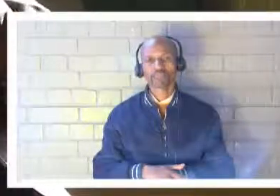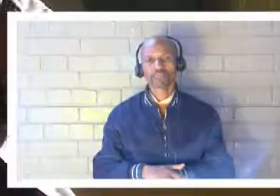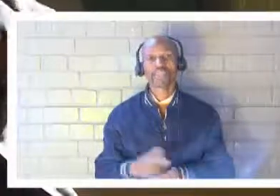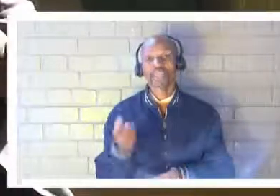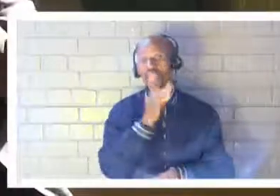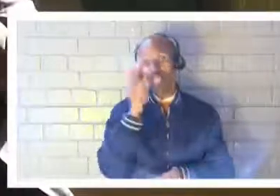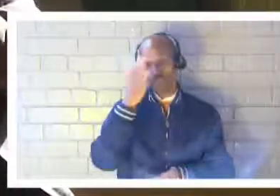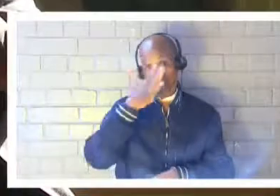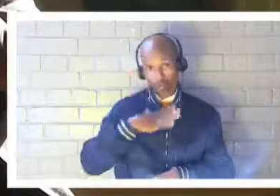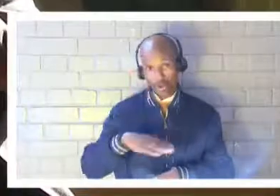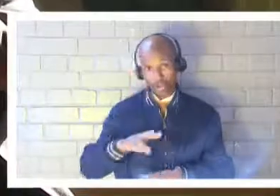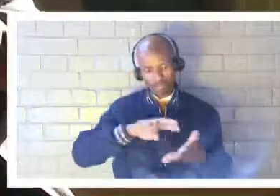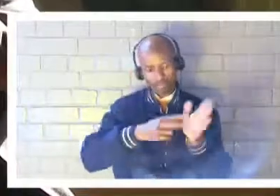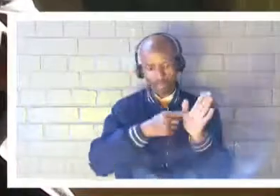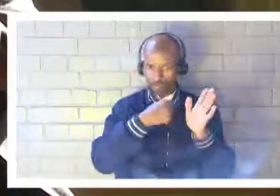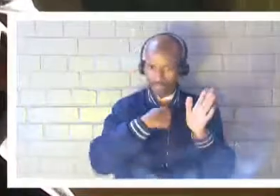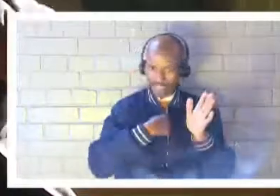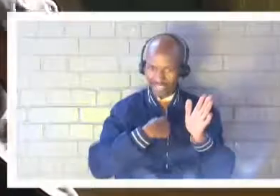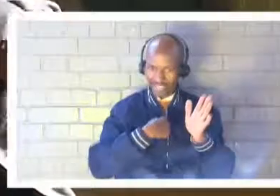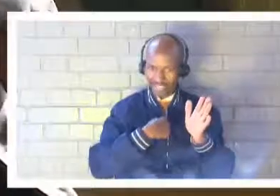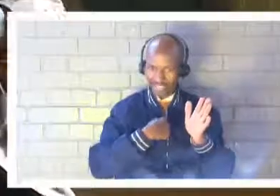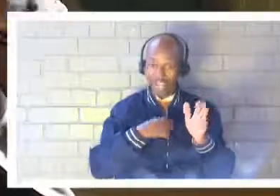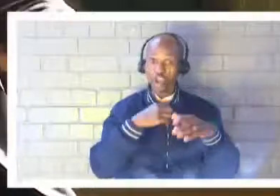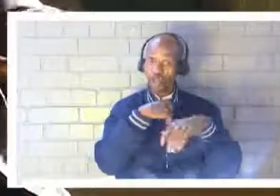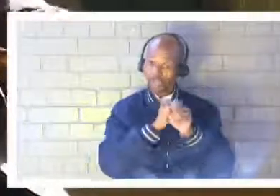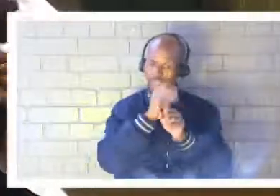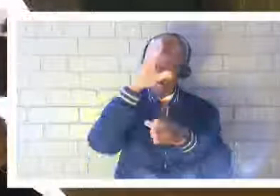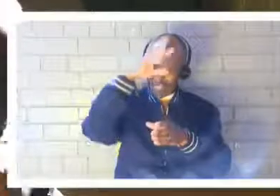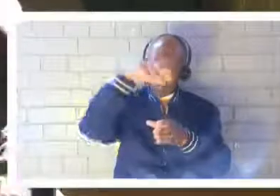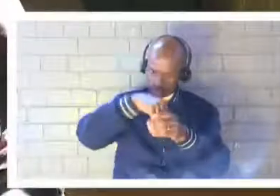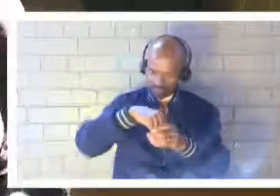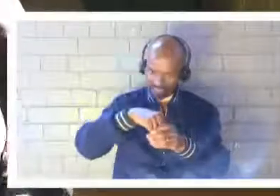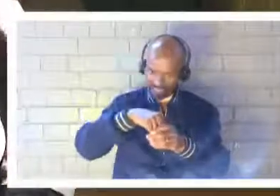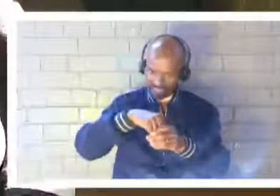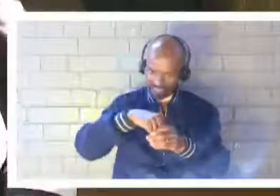If you want to plan for me, make me part of that.